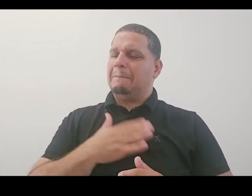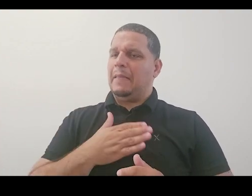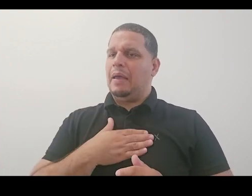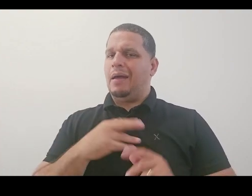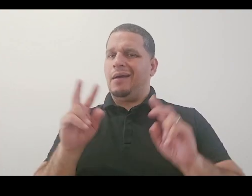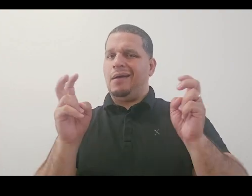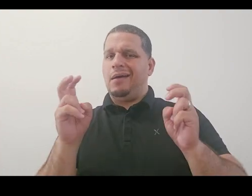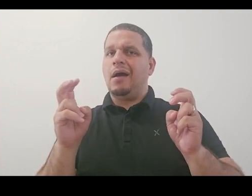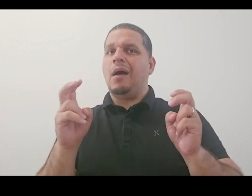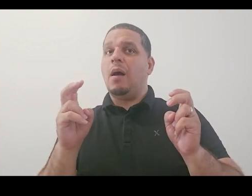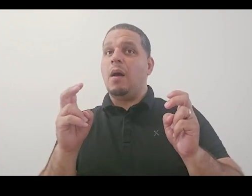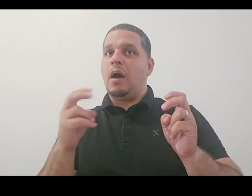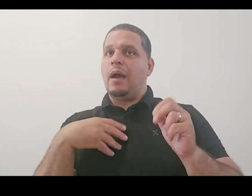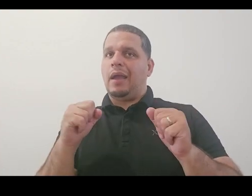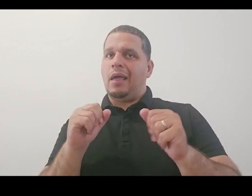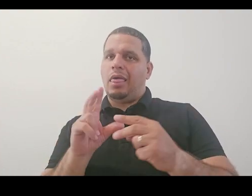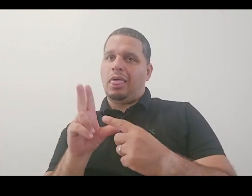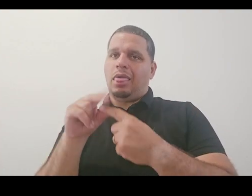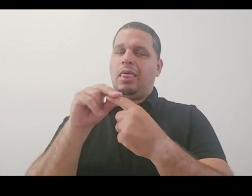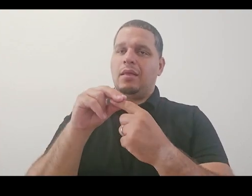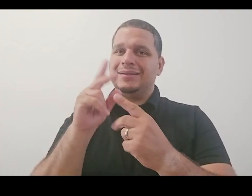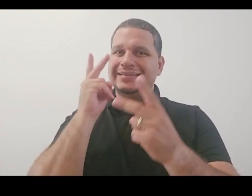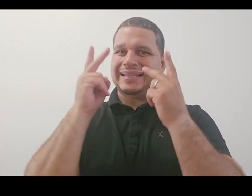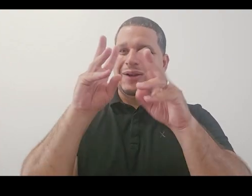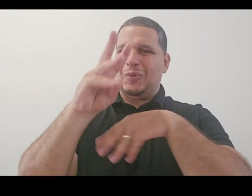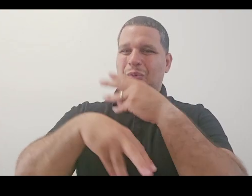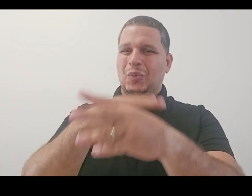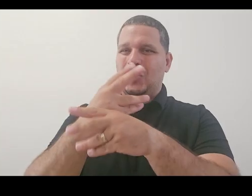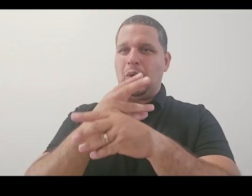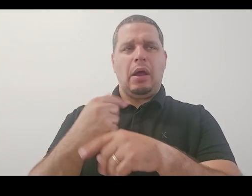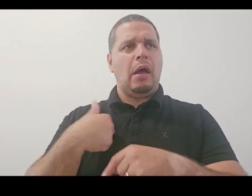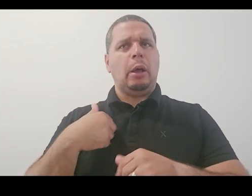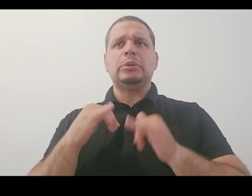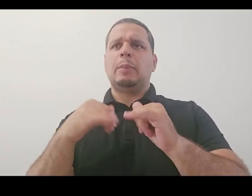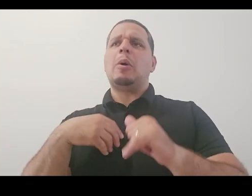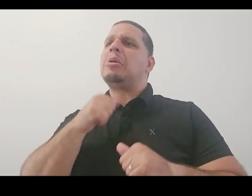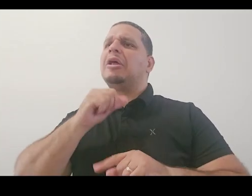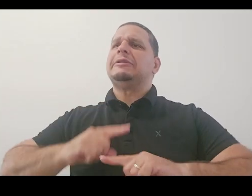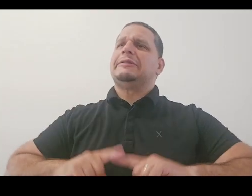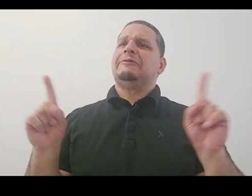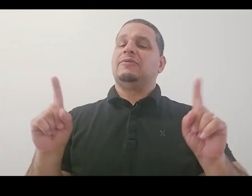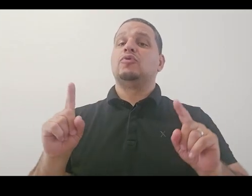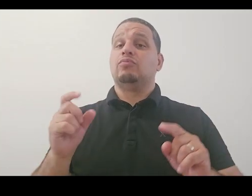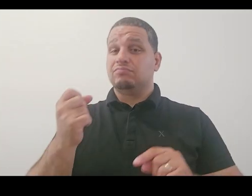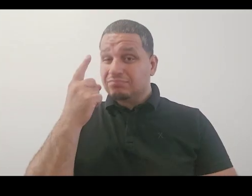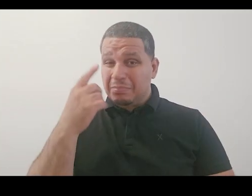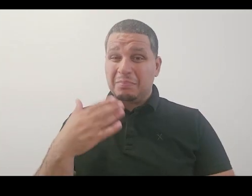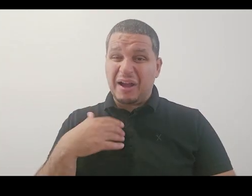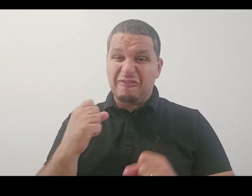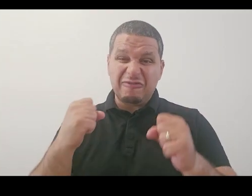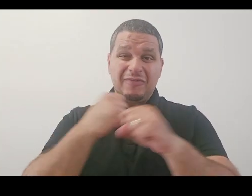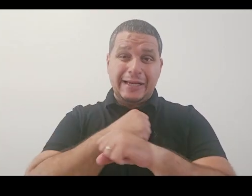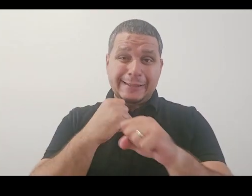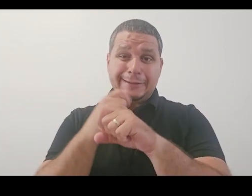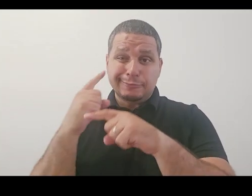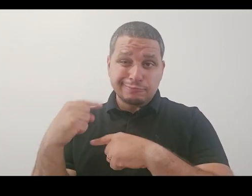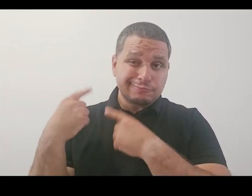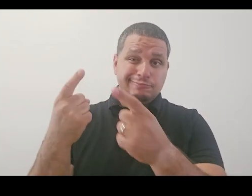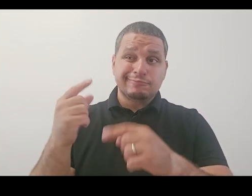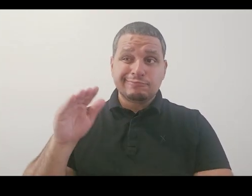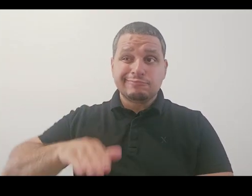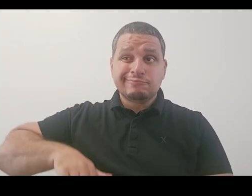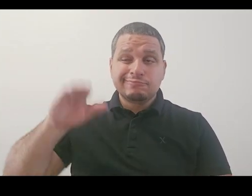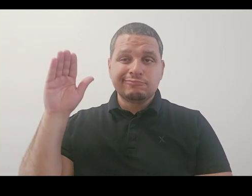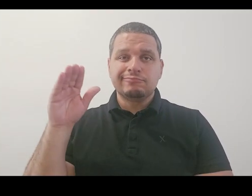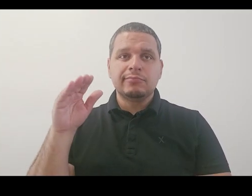my hack into the sighted world so that I didn't have to be different. And so all of my fight as a